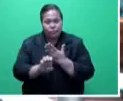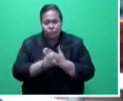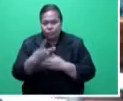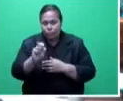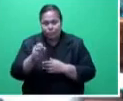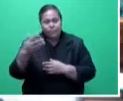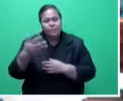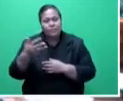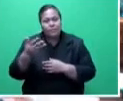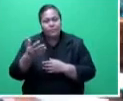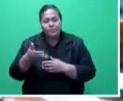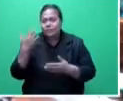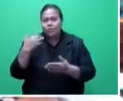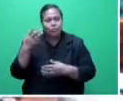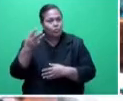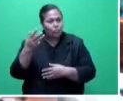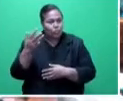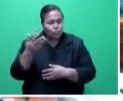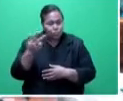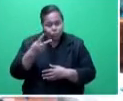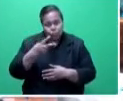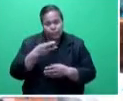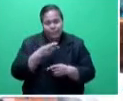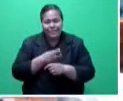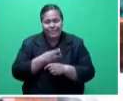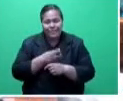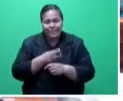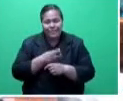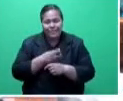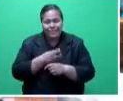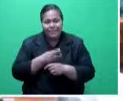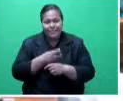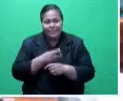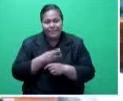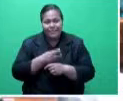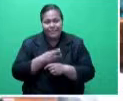to force 12 months after the date on which the ratification of two members